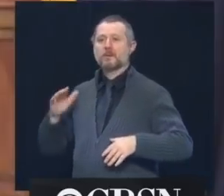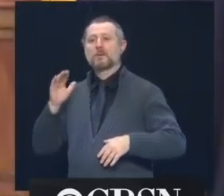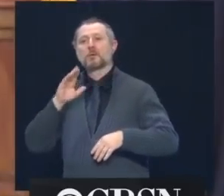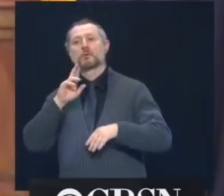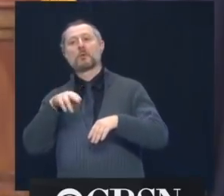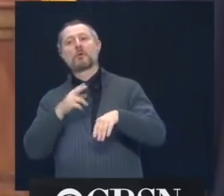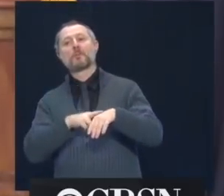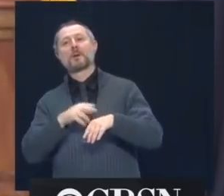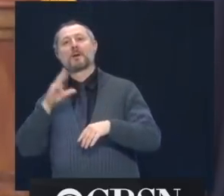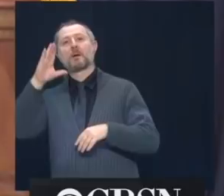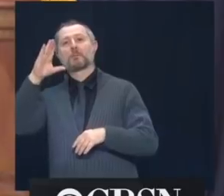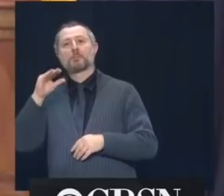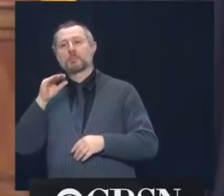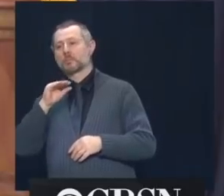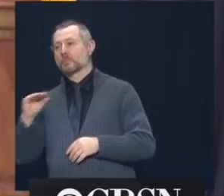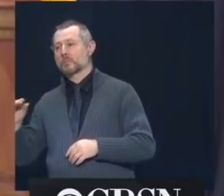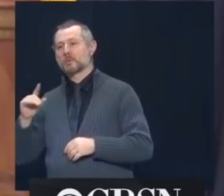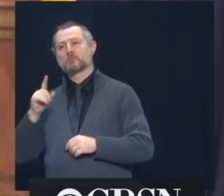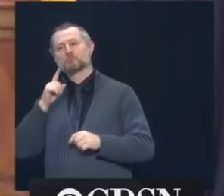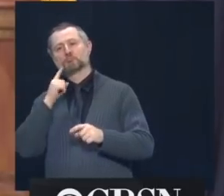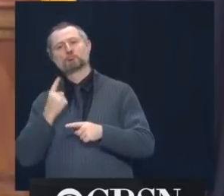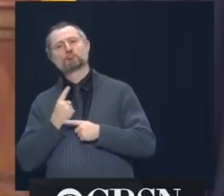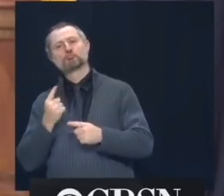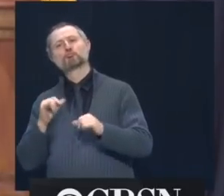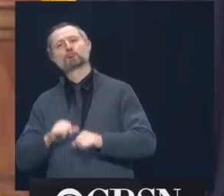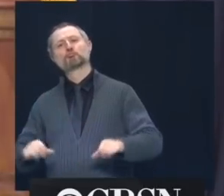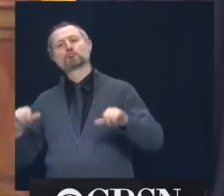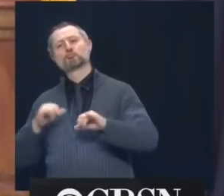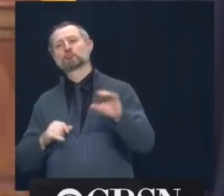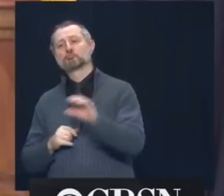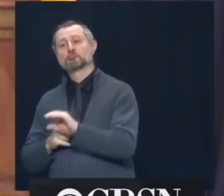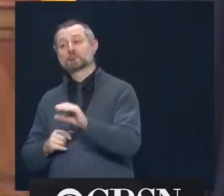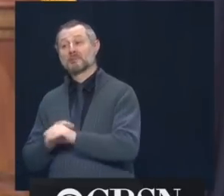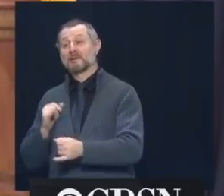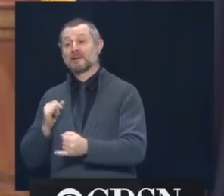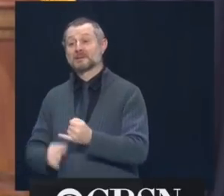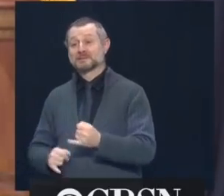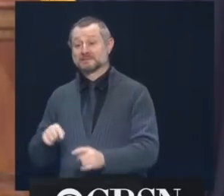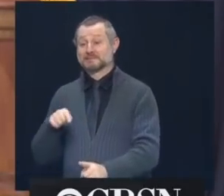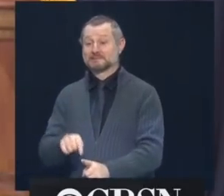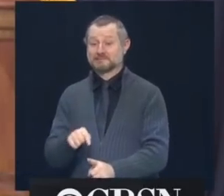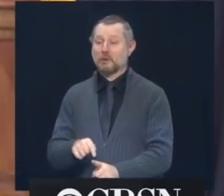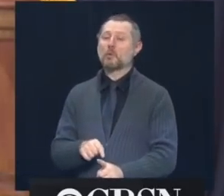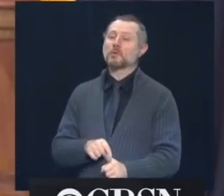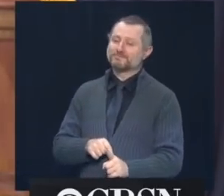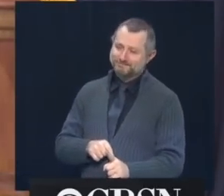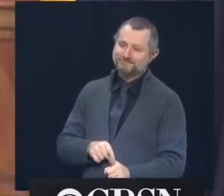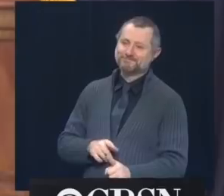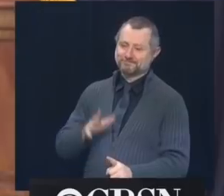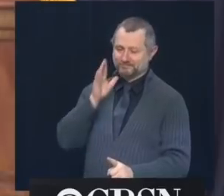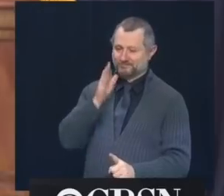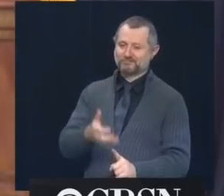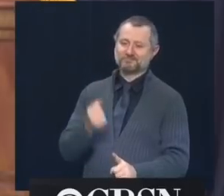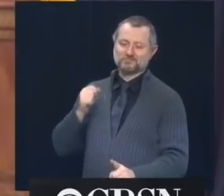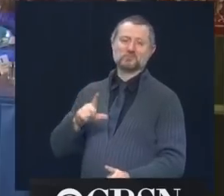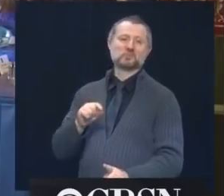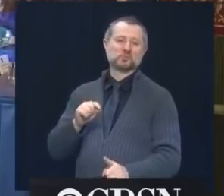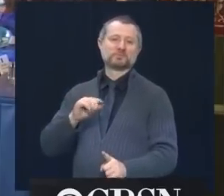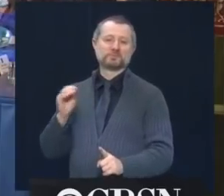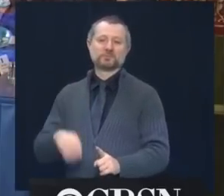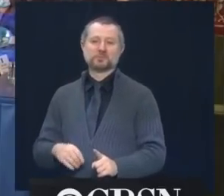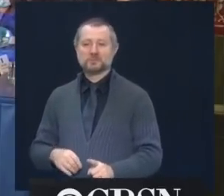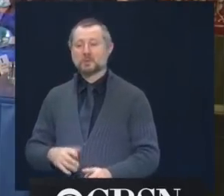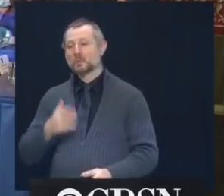funding. It would be this last payment which represents the 20%. Next question,